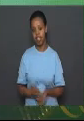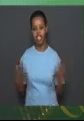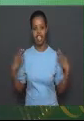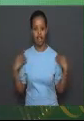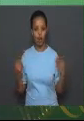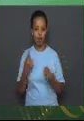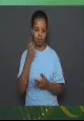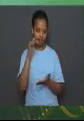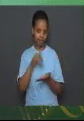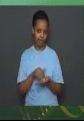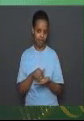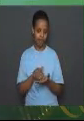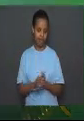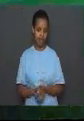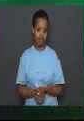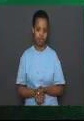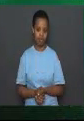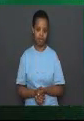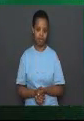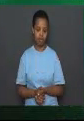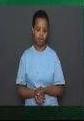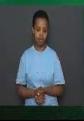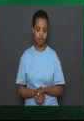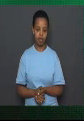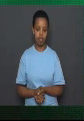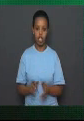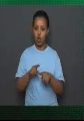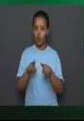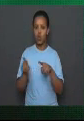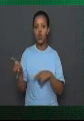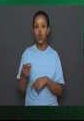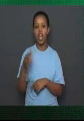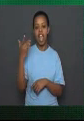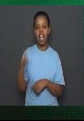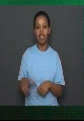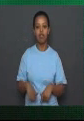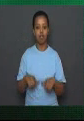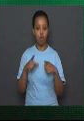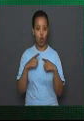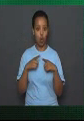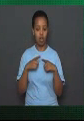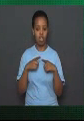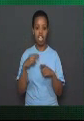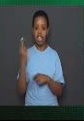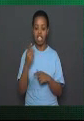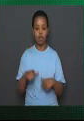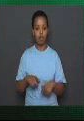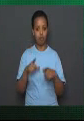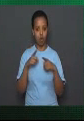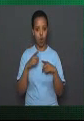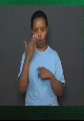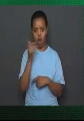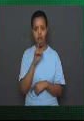Hello once again. A spectrum of pigments is beneficial